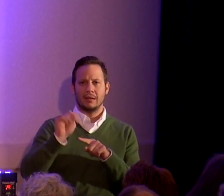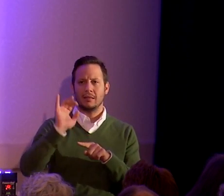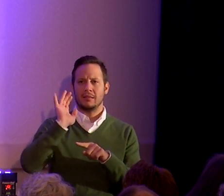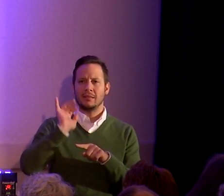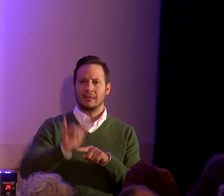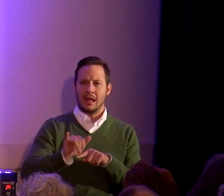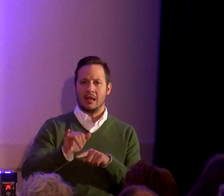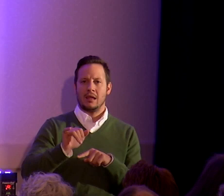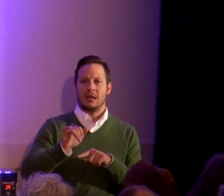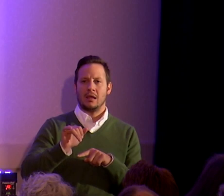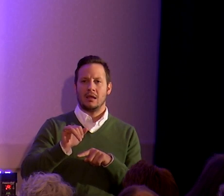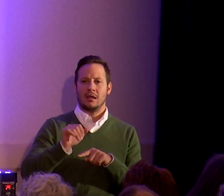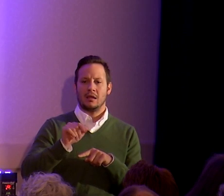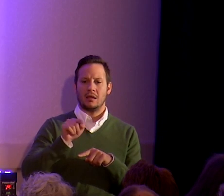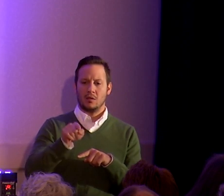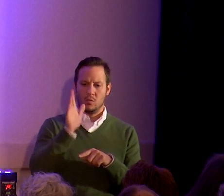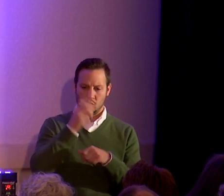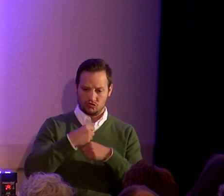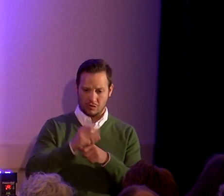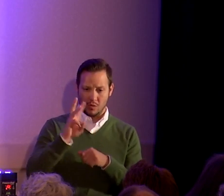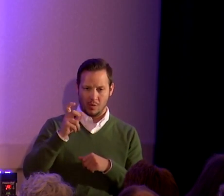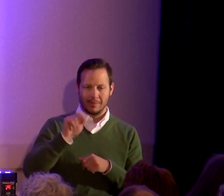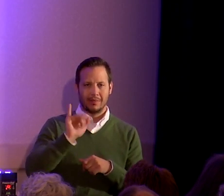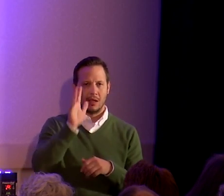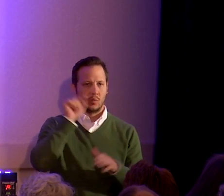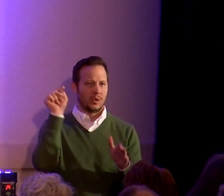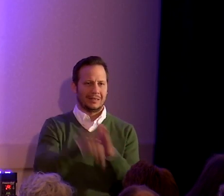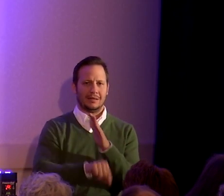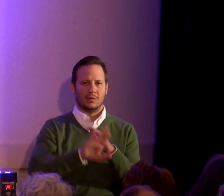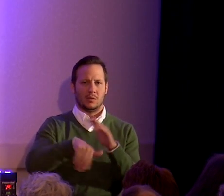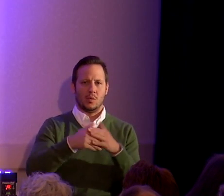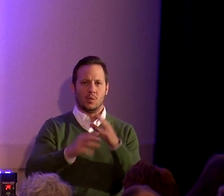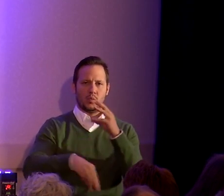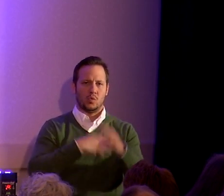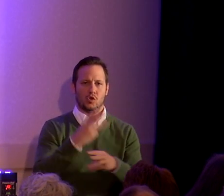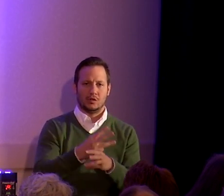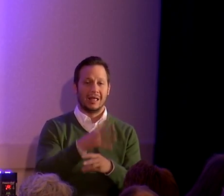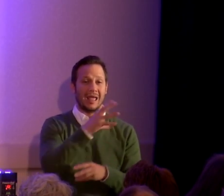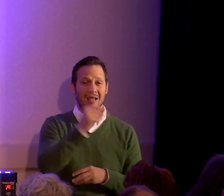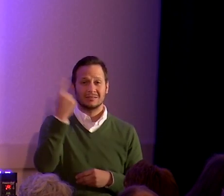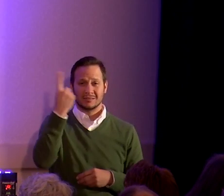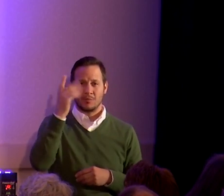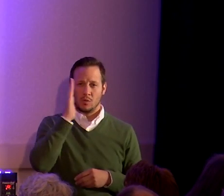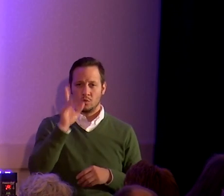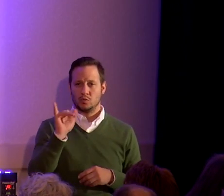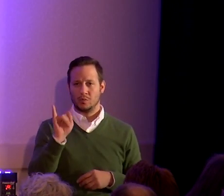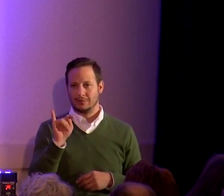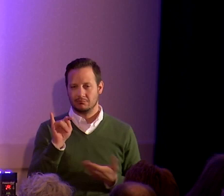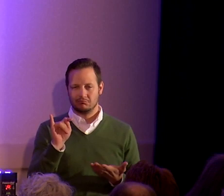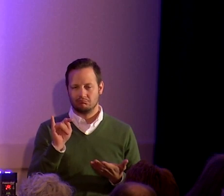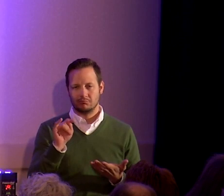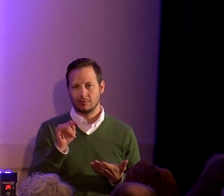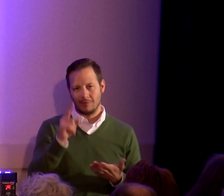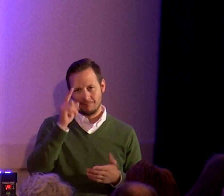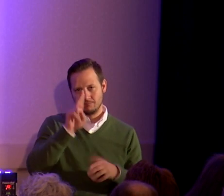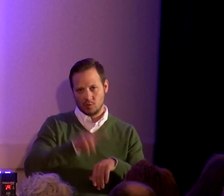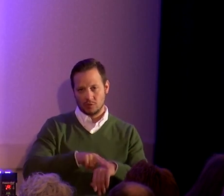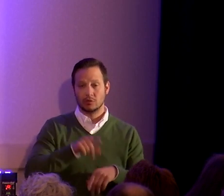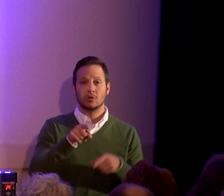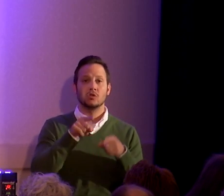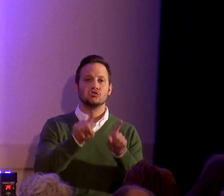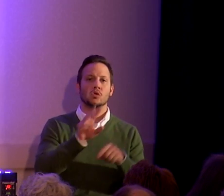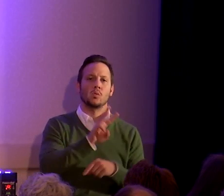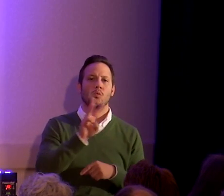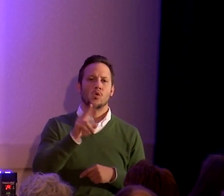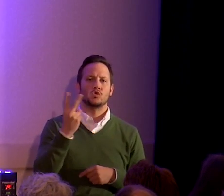that someone will push the button, because someone always pushes the button. My favorite example of this is during World War II, during the